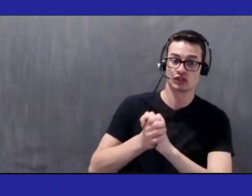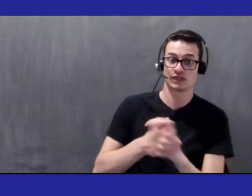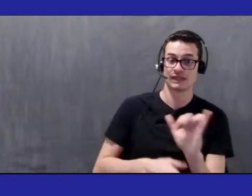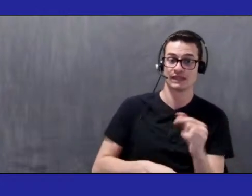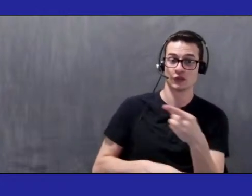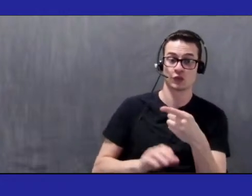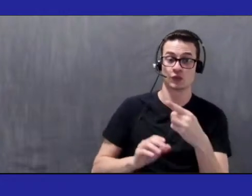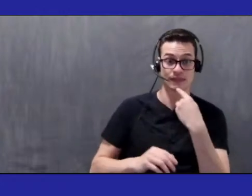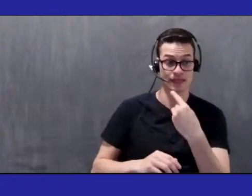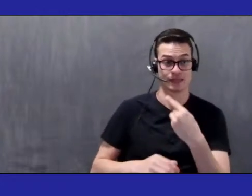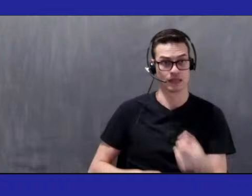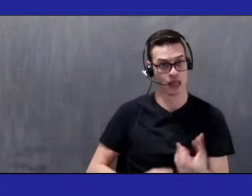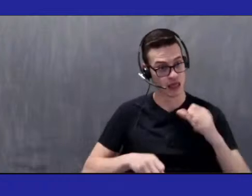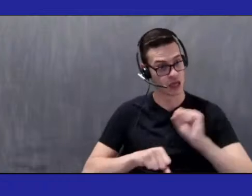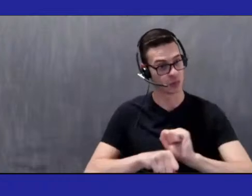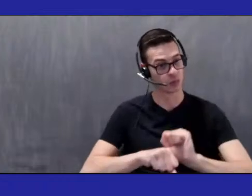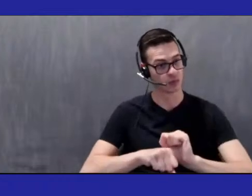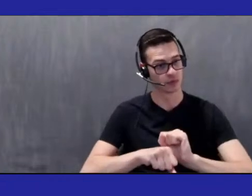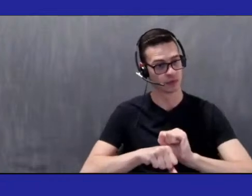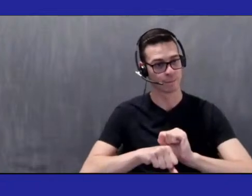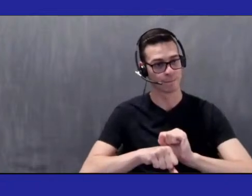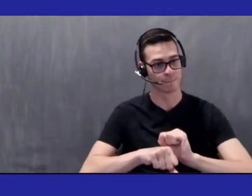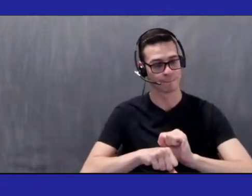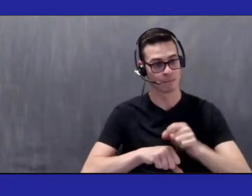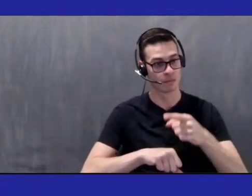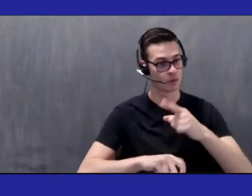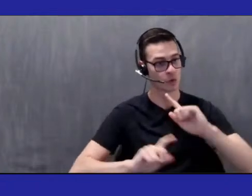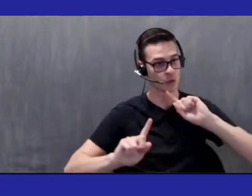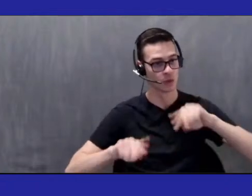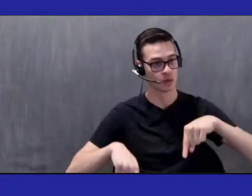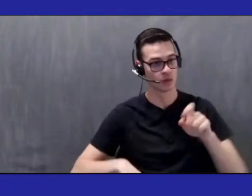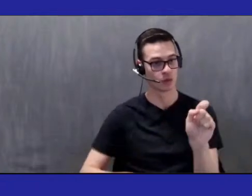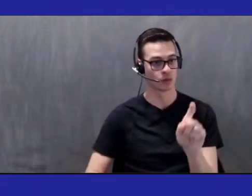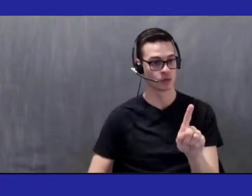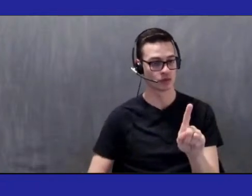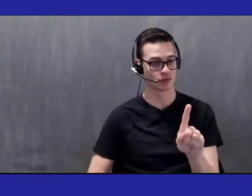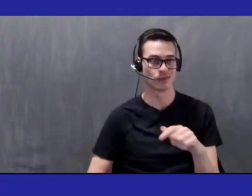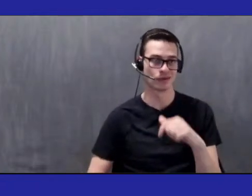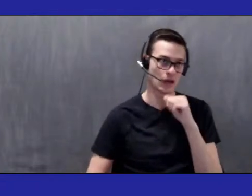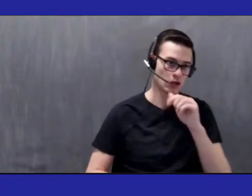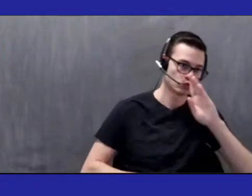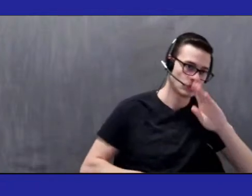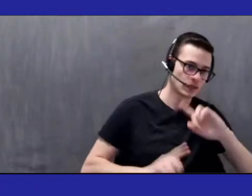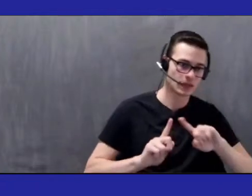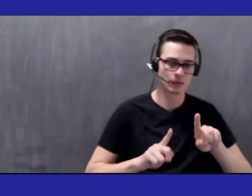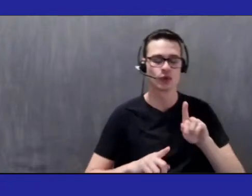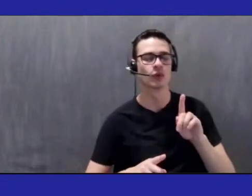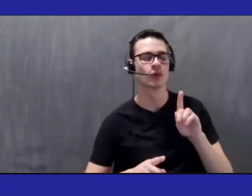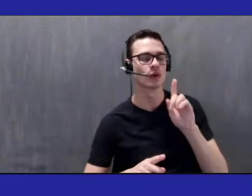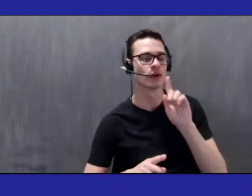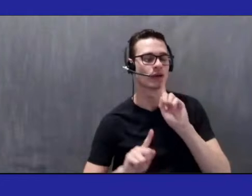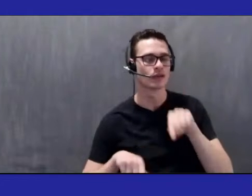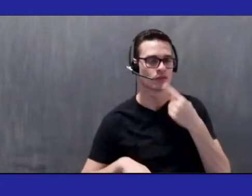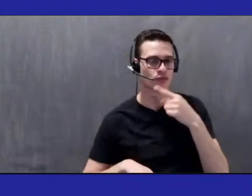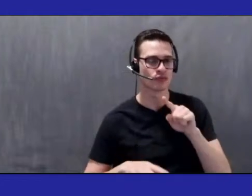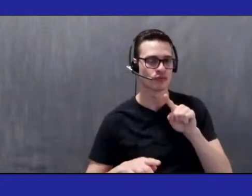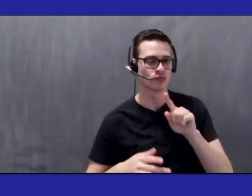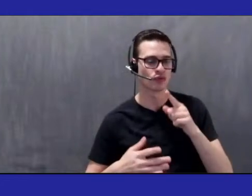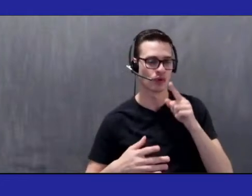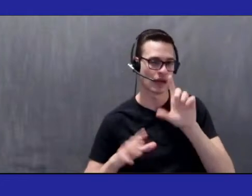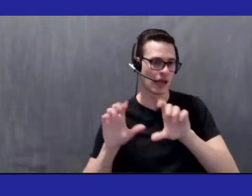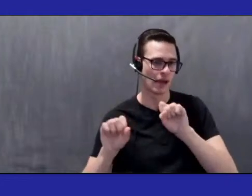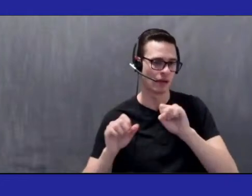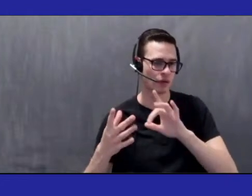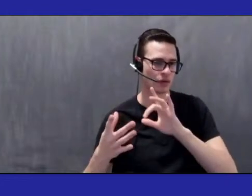work. But you did answer the question indirectly for outreach. I think more outreach need